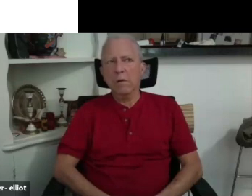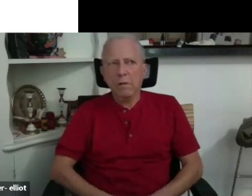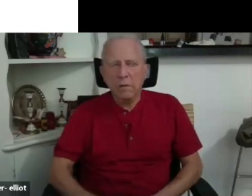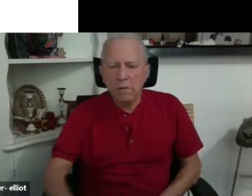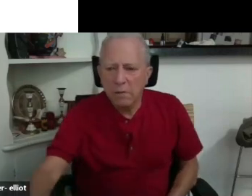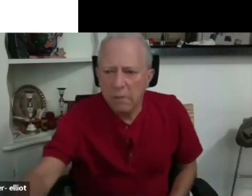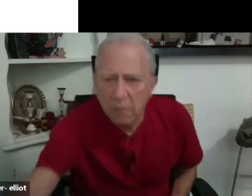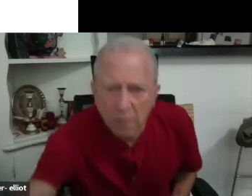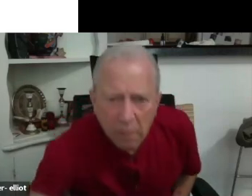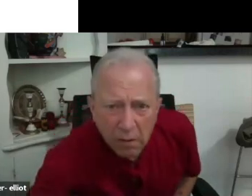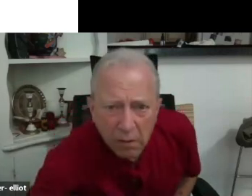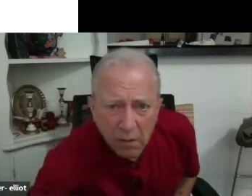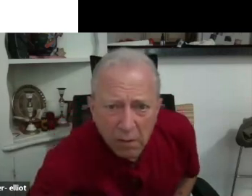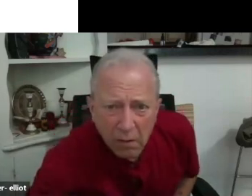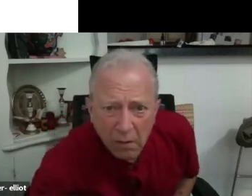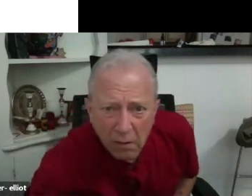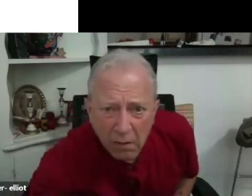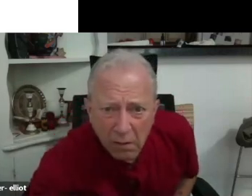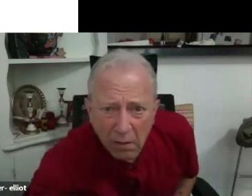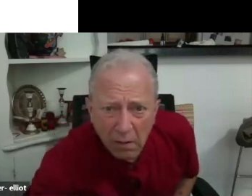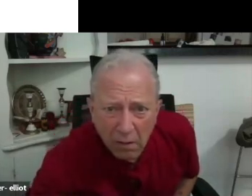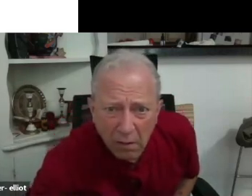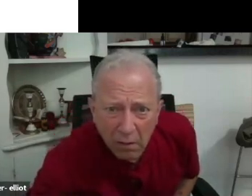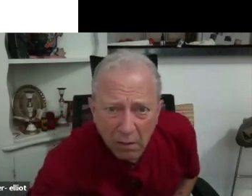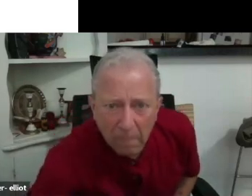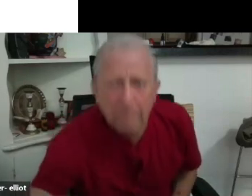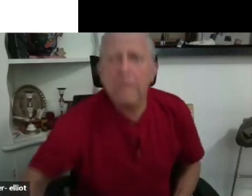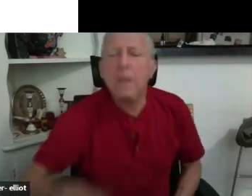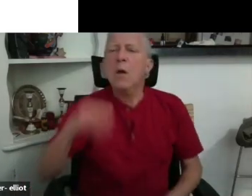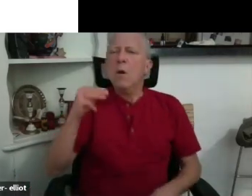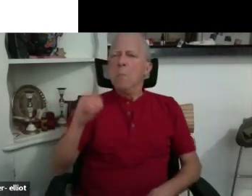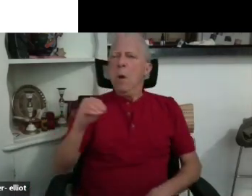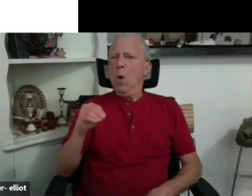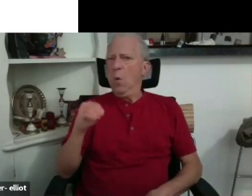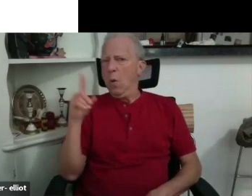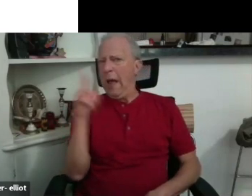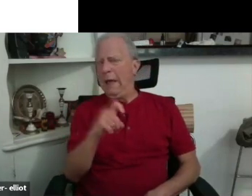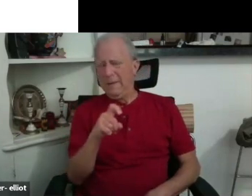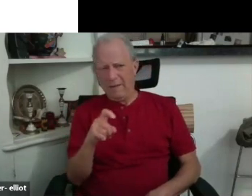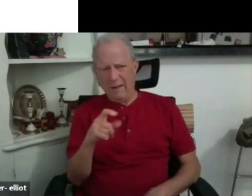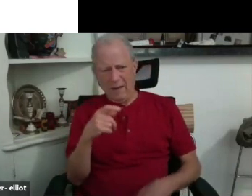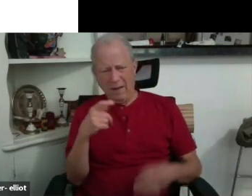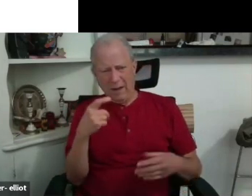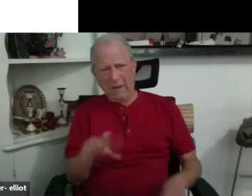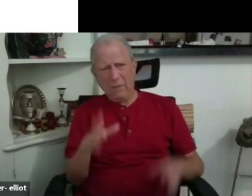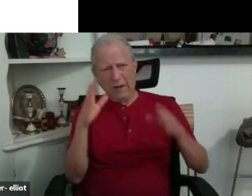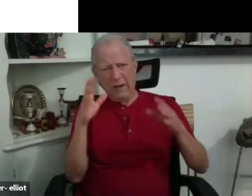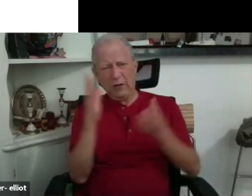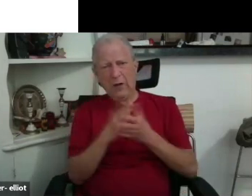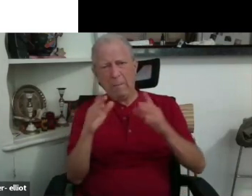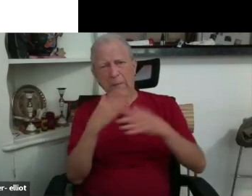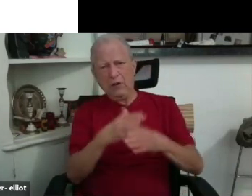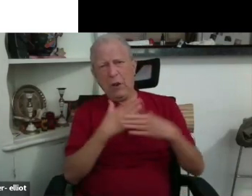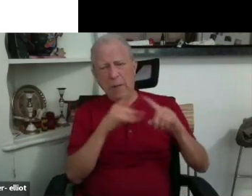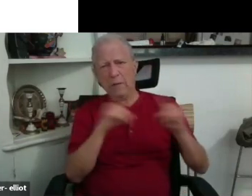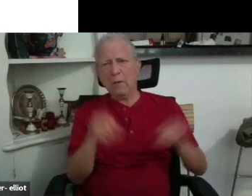Sorry. Yeah, did I stop sharing my screen correctly? No. Okay. I think it's